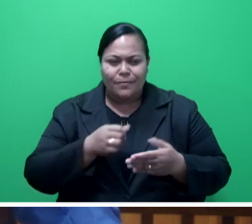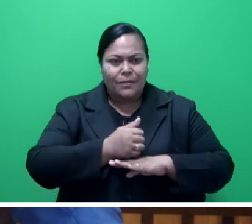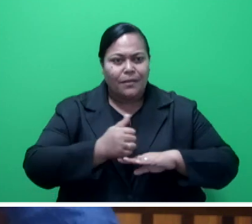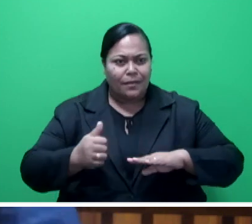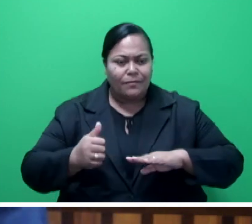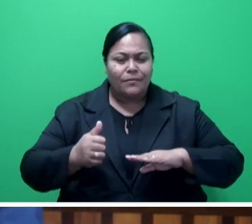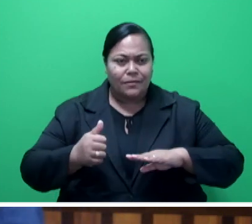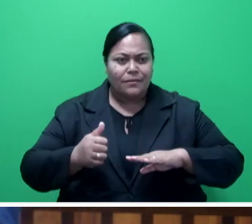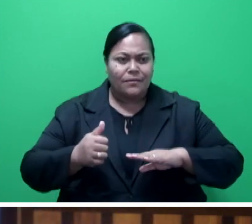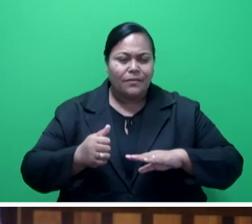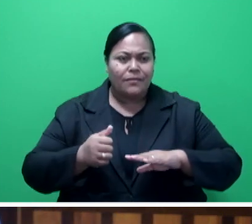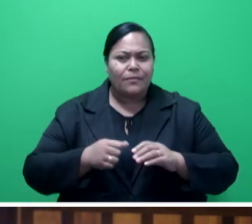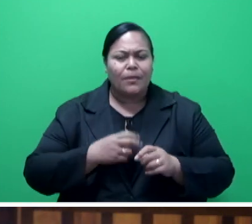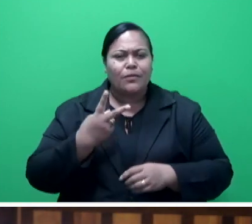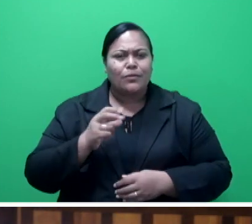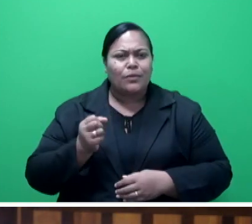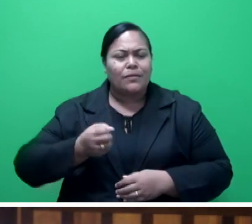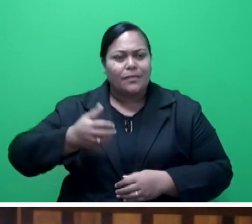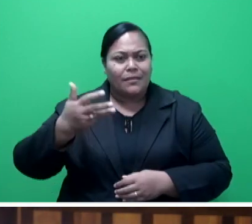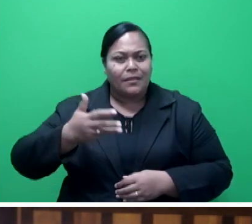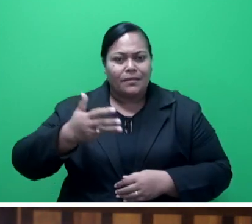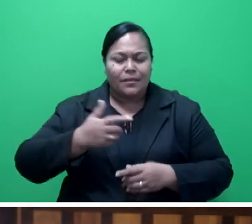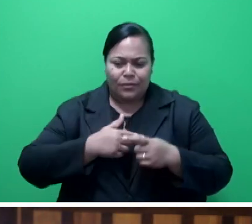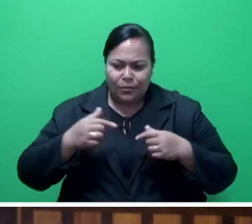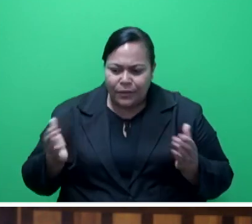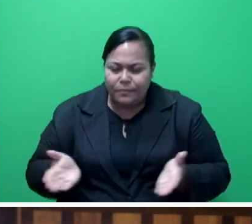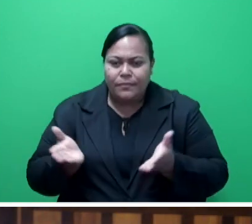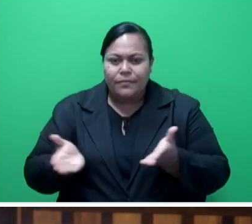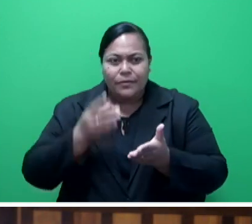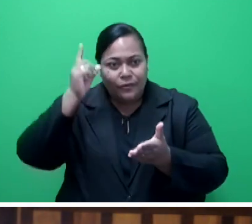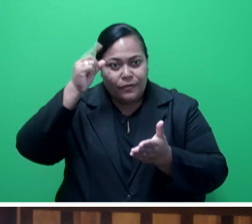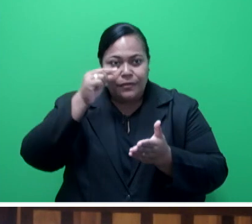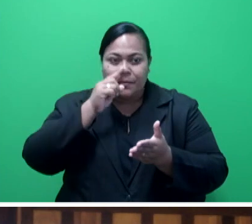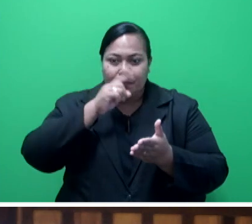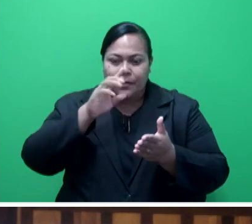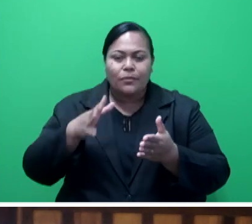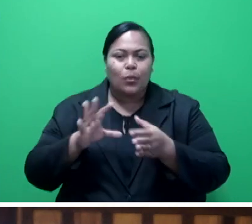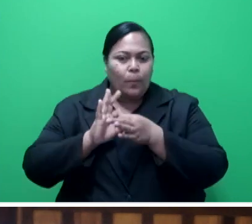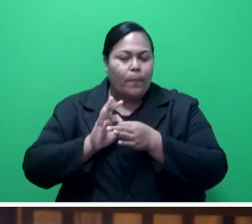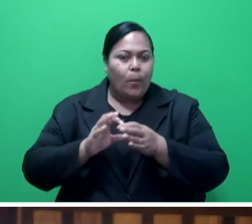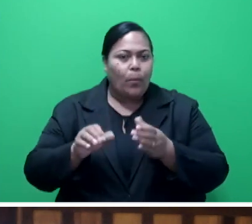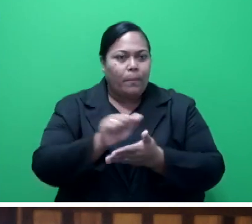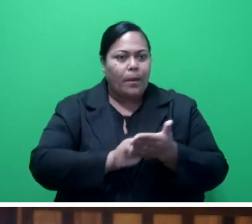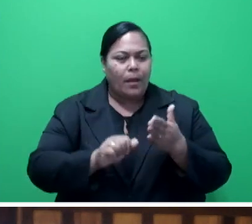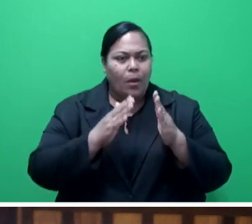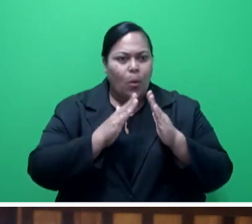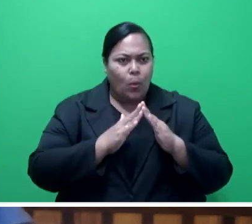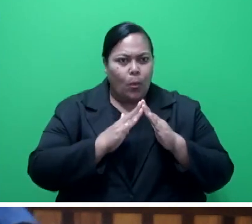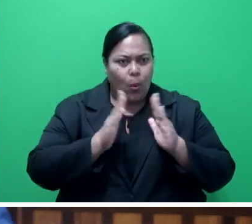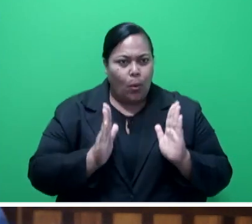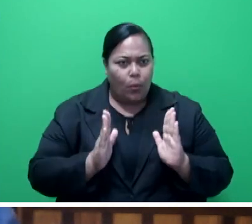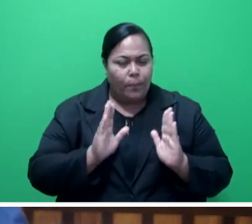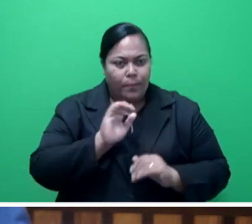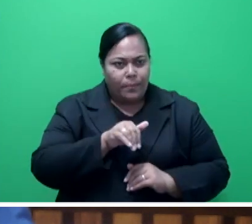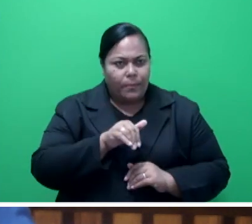ownership opportunities for low and middle income earning Fijians. Sir. The program started in 2014 with a $10,000 assistance to Fijians